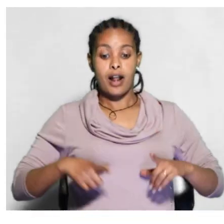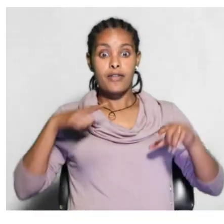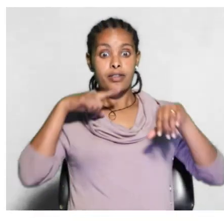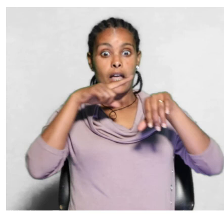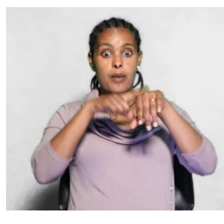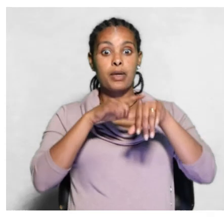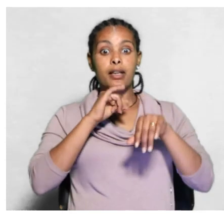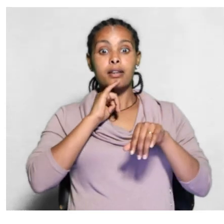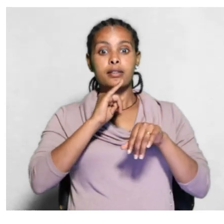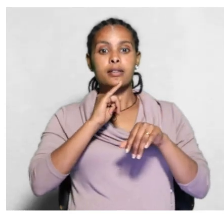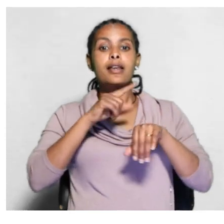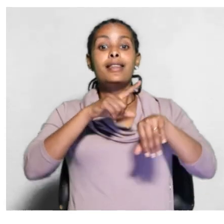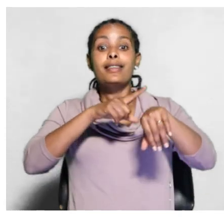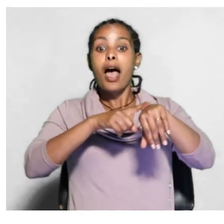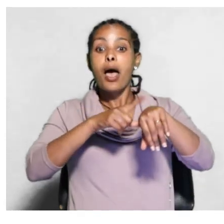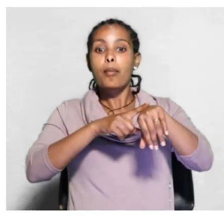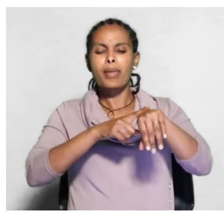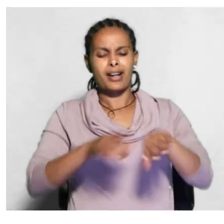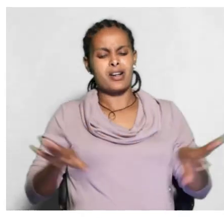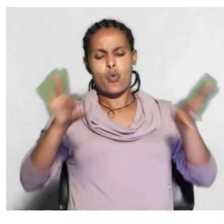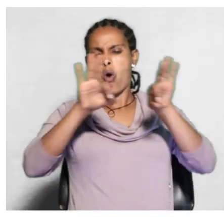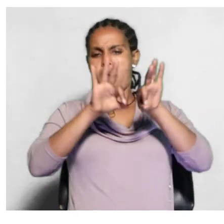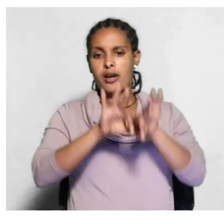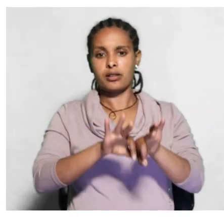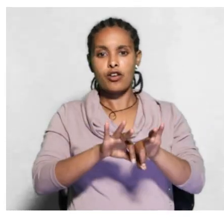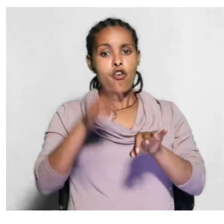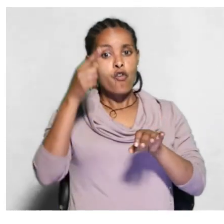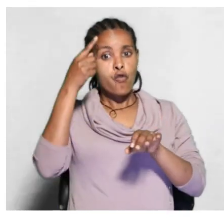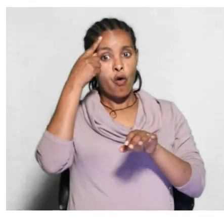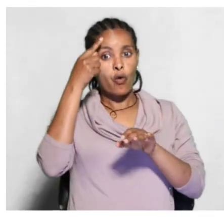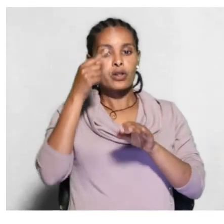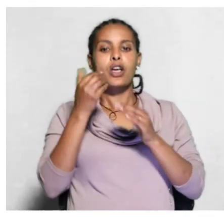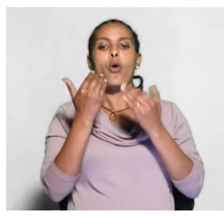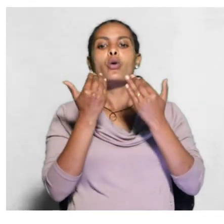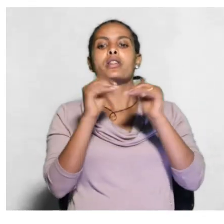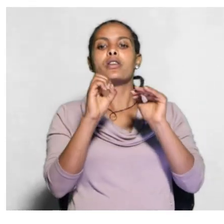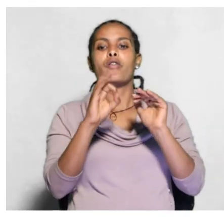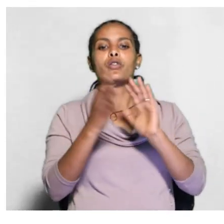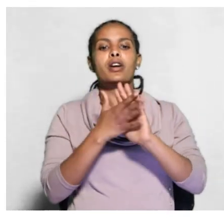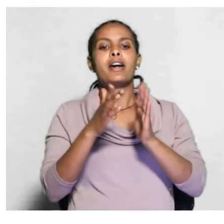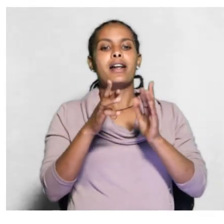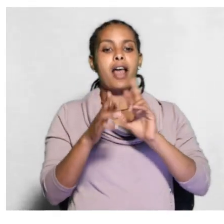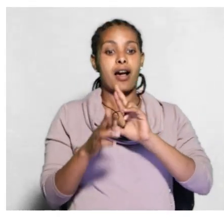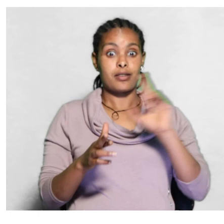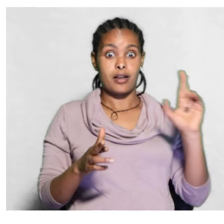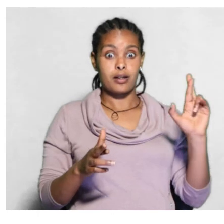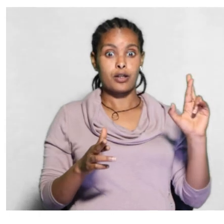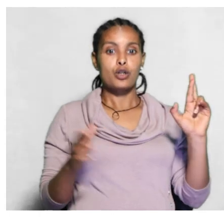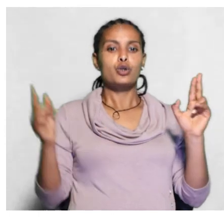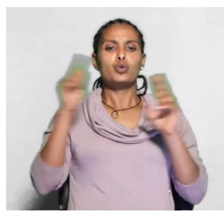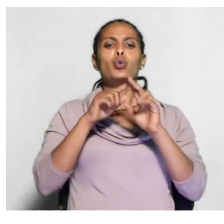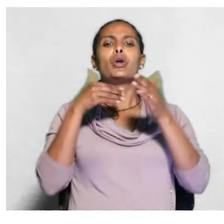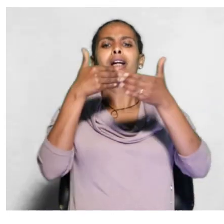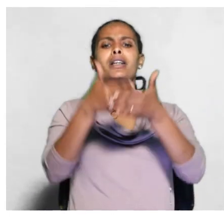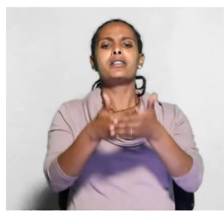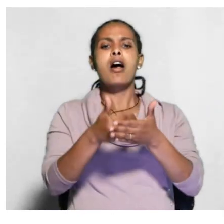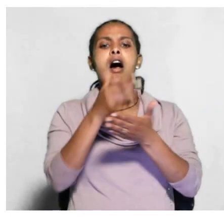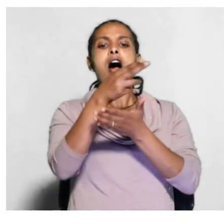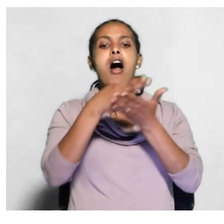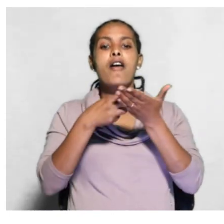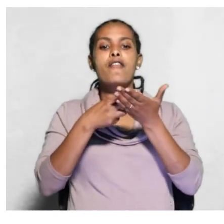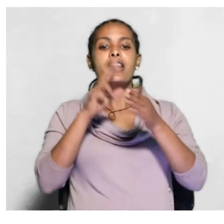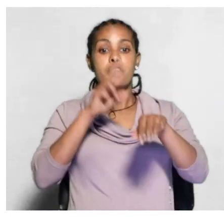Half-lifetime is time required for the concentration of a reactant to reach half